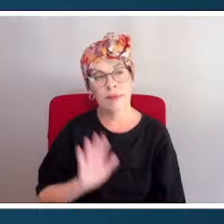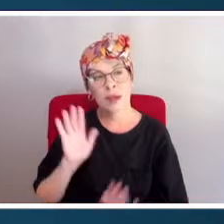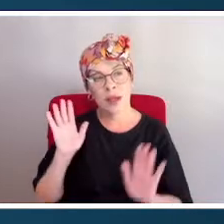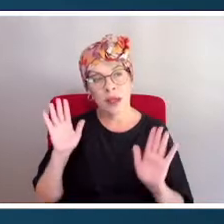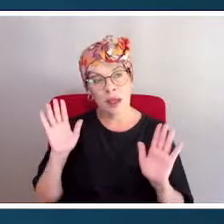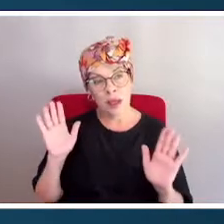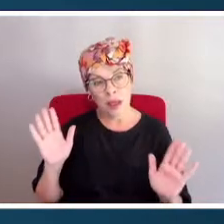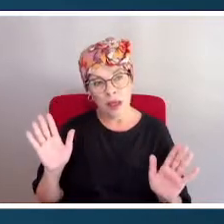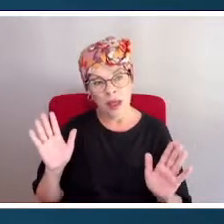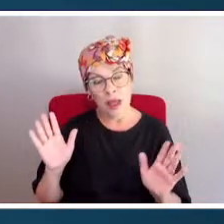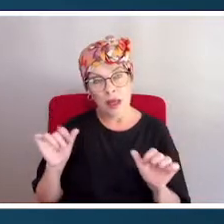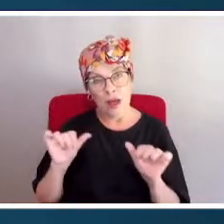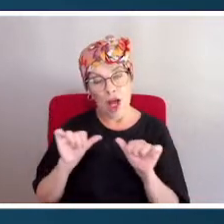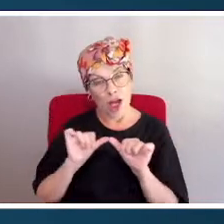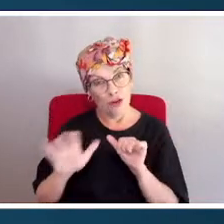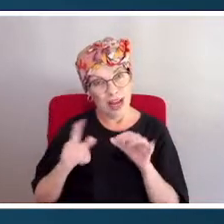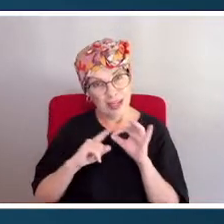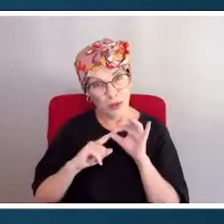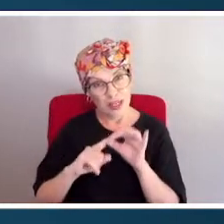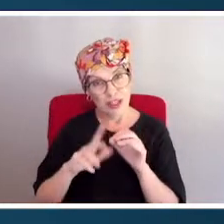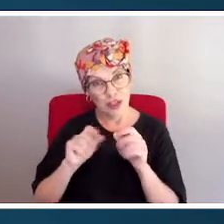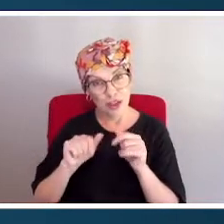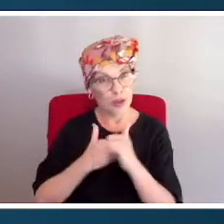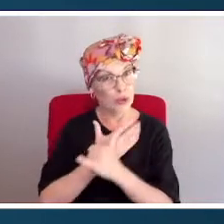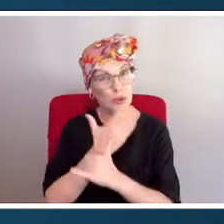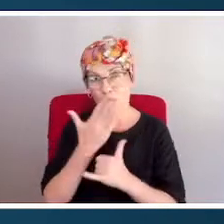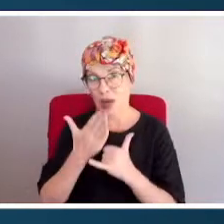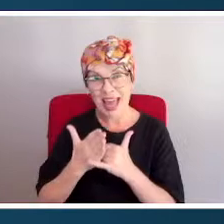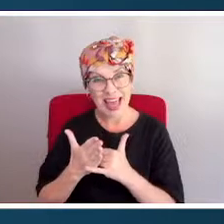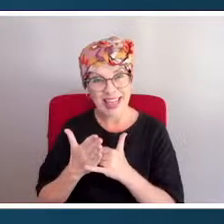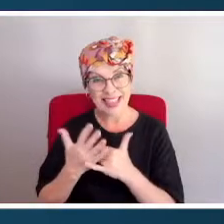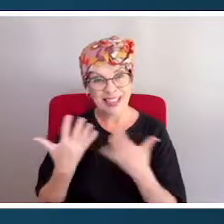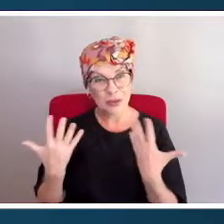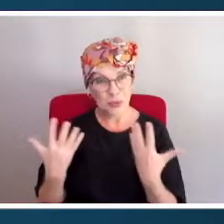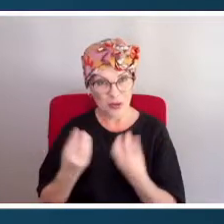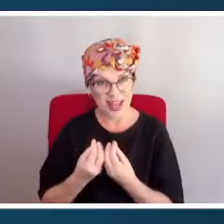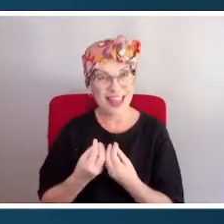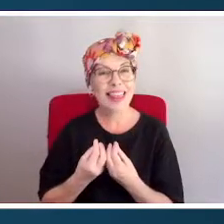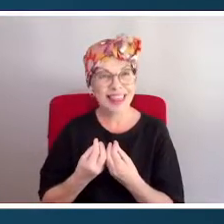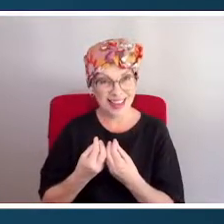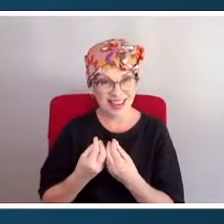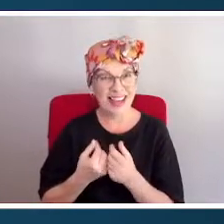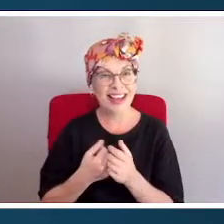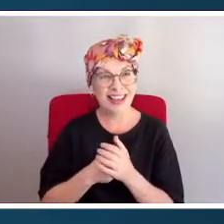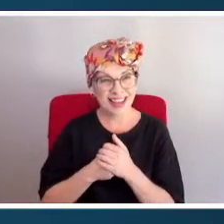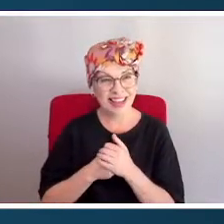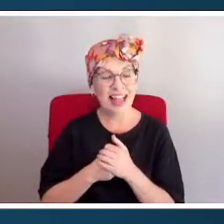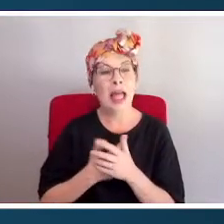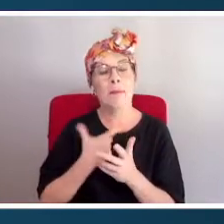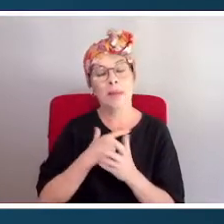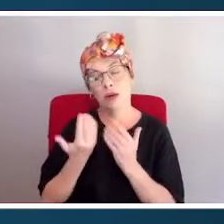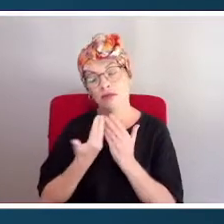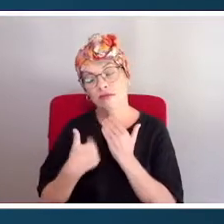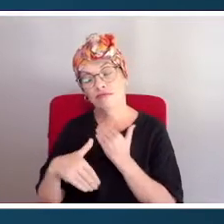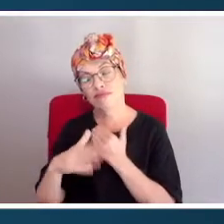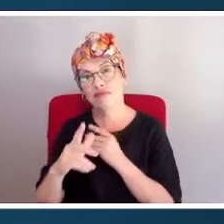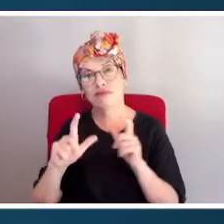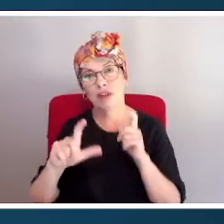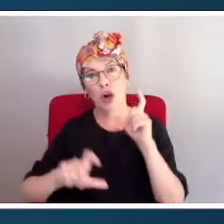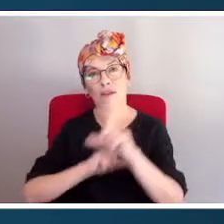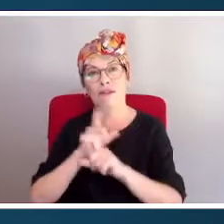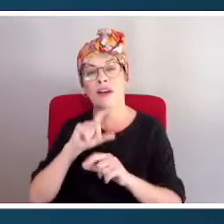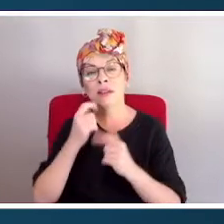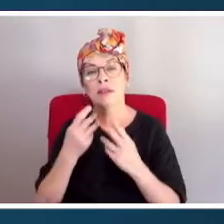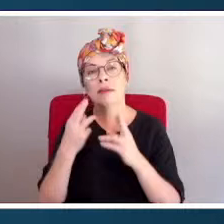that is a great question, I think, to leave us with as we go into the rest of the conference.